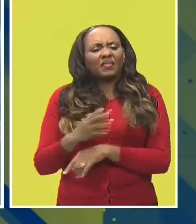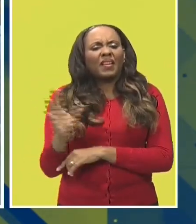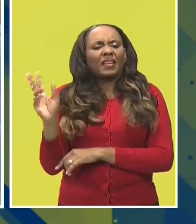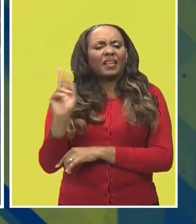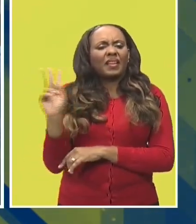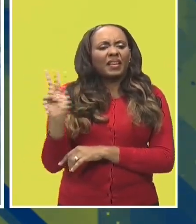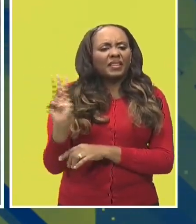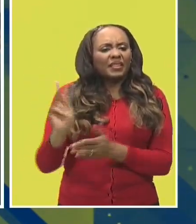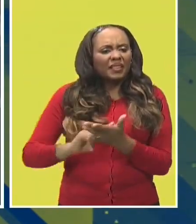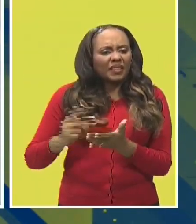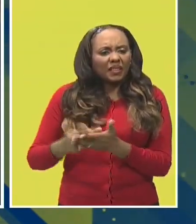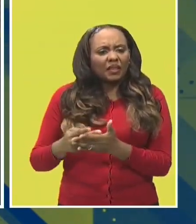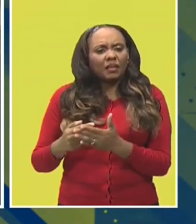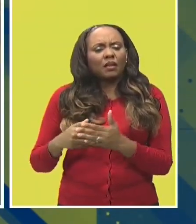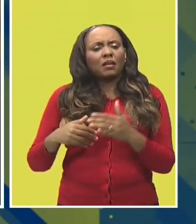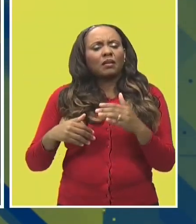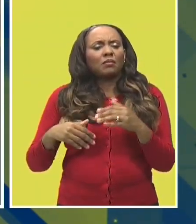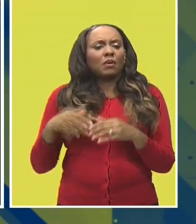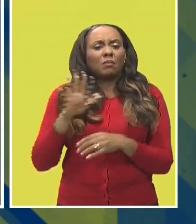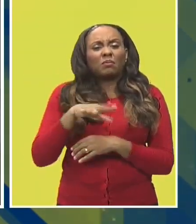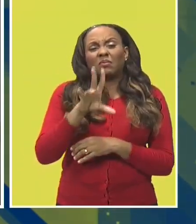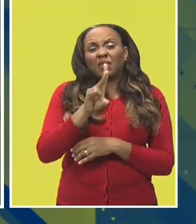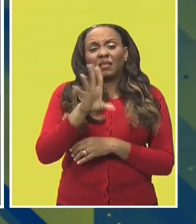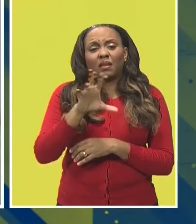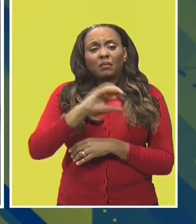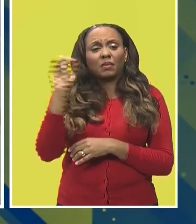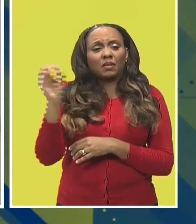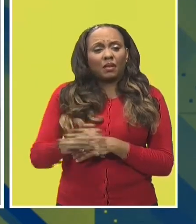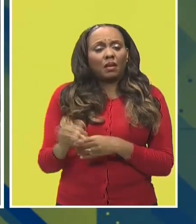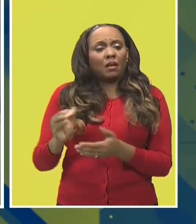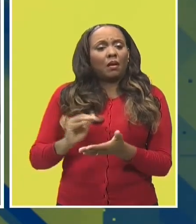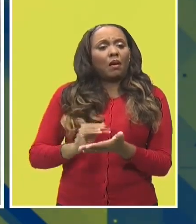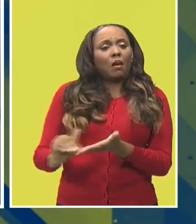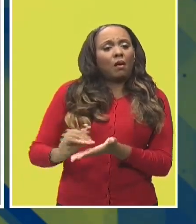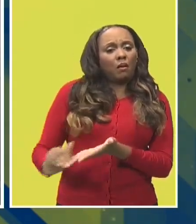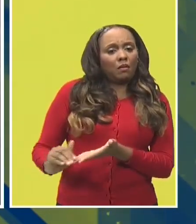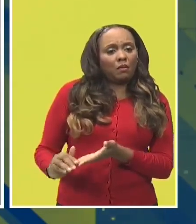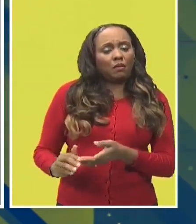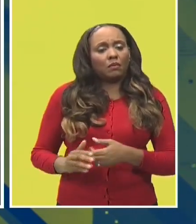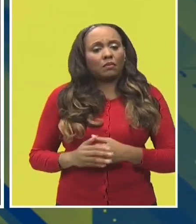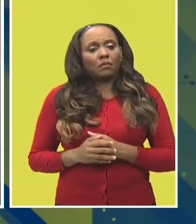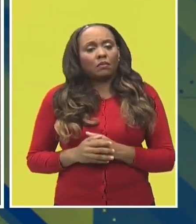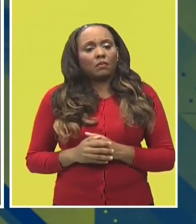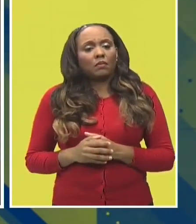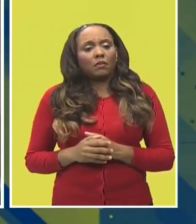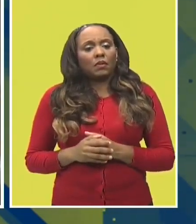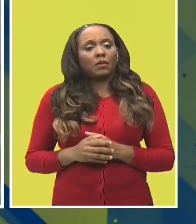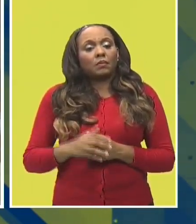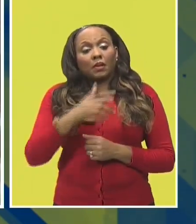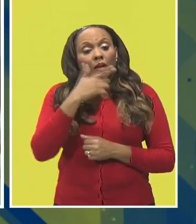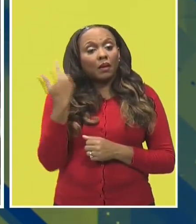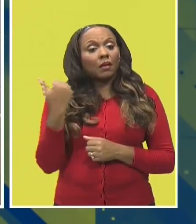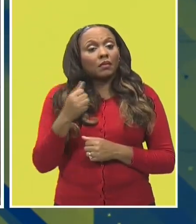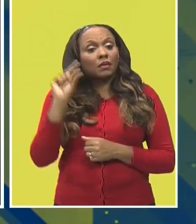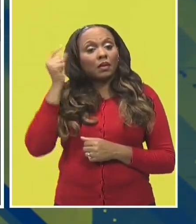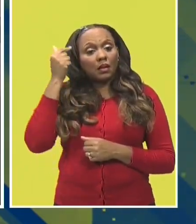appliances, in some cases up to 75% off the regular price. All of this as Attorney General Dale Marshall